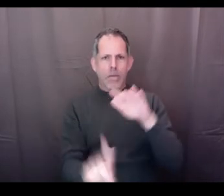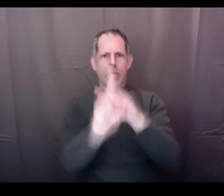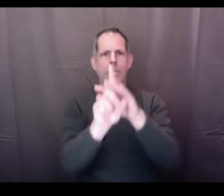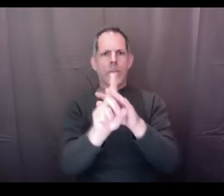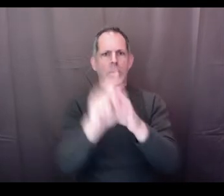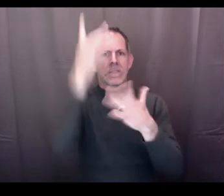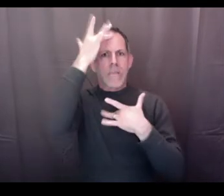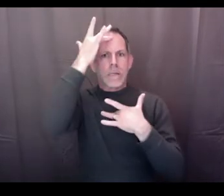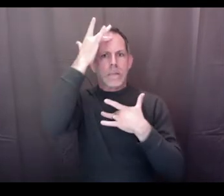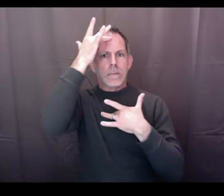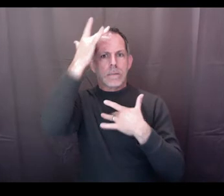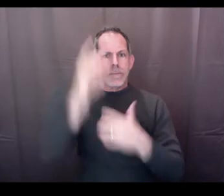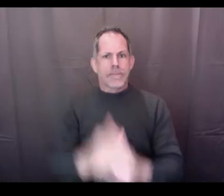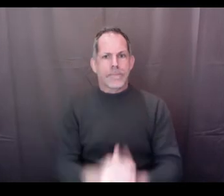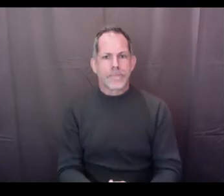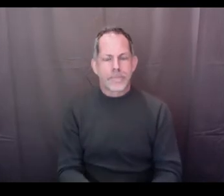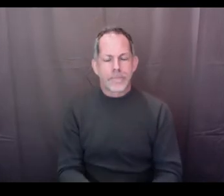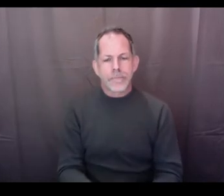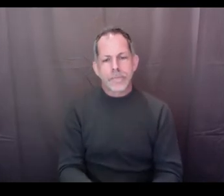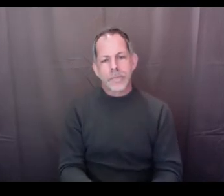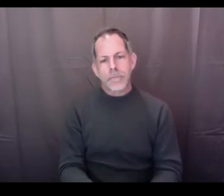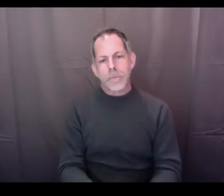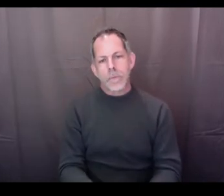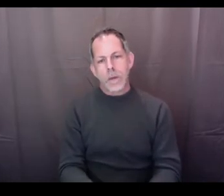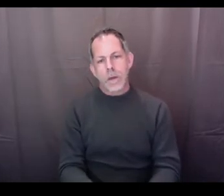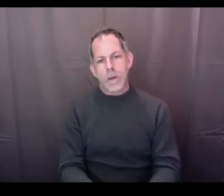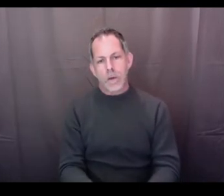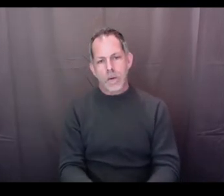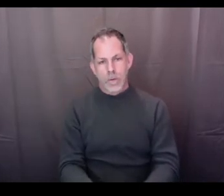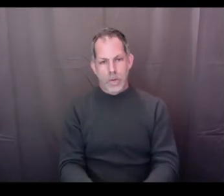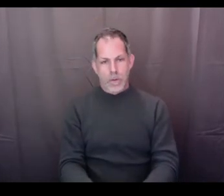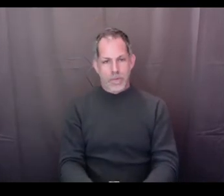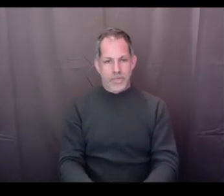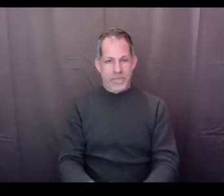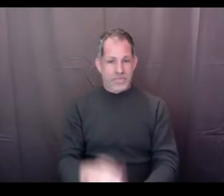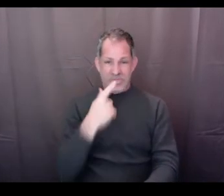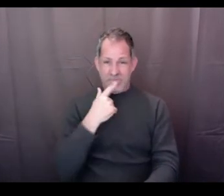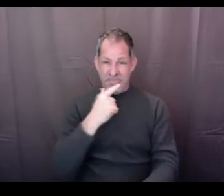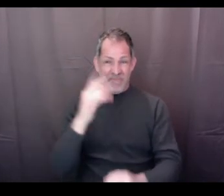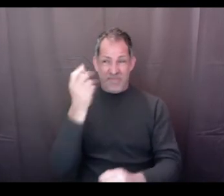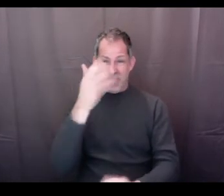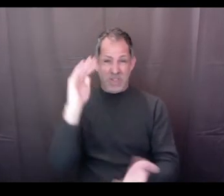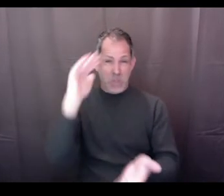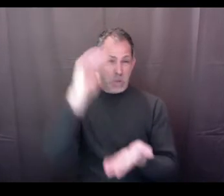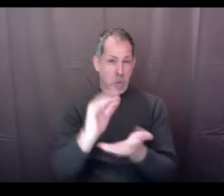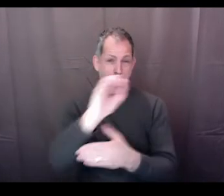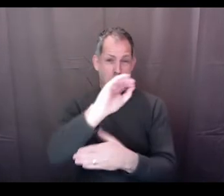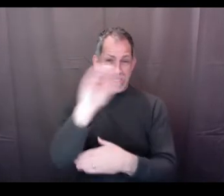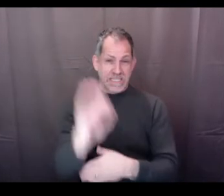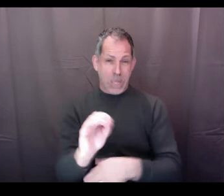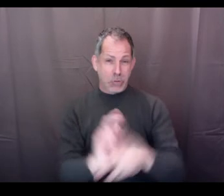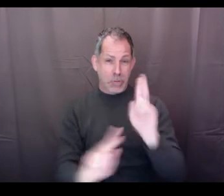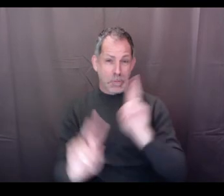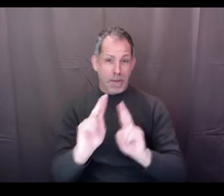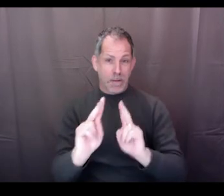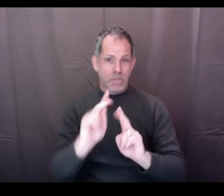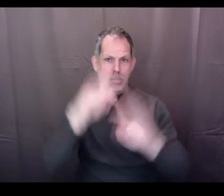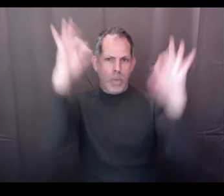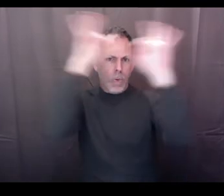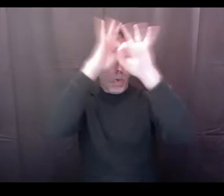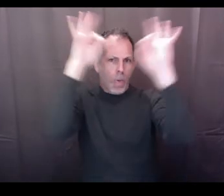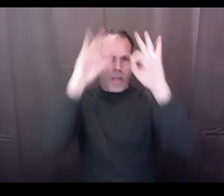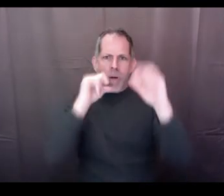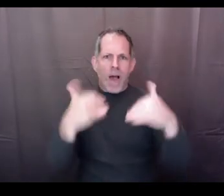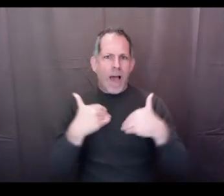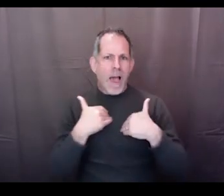to 20–25% of cases, and so they can spread for several days not knowing that they're contagious.